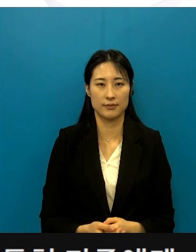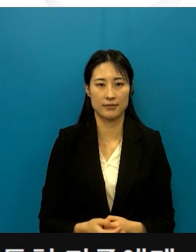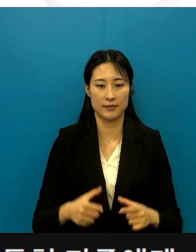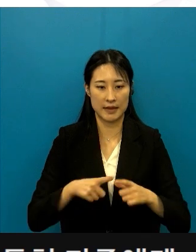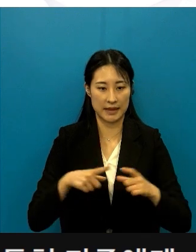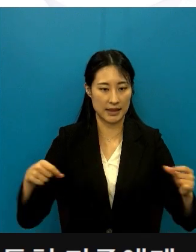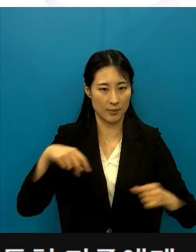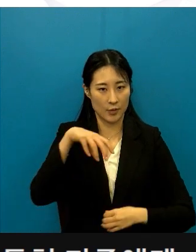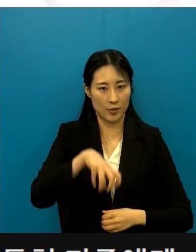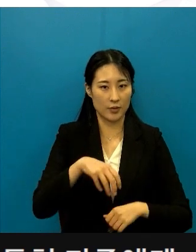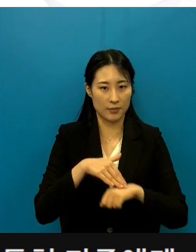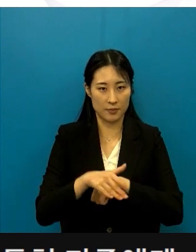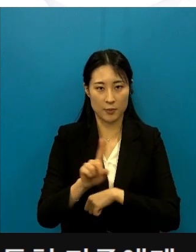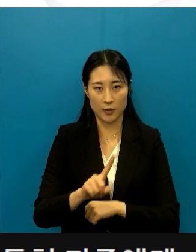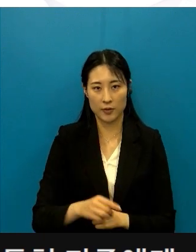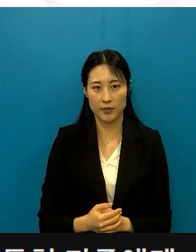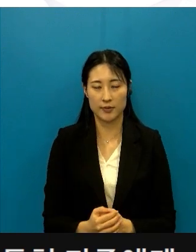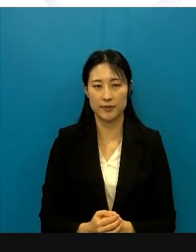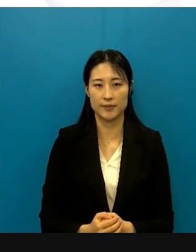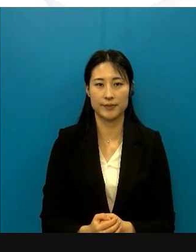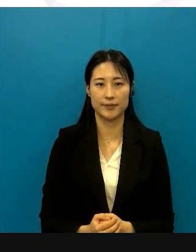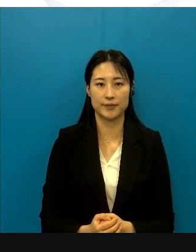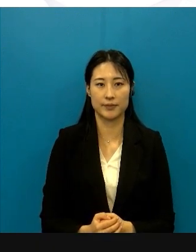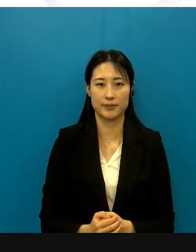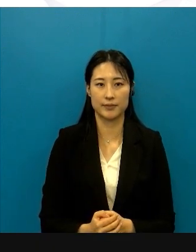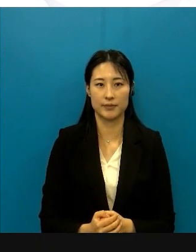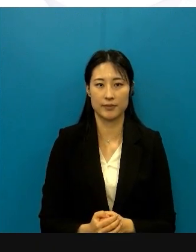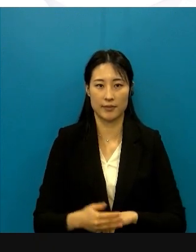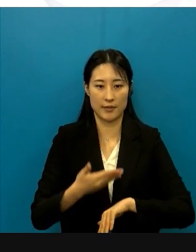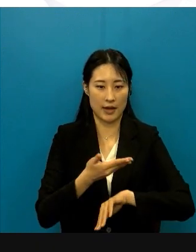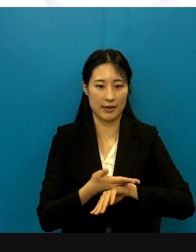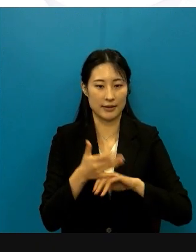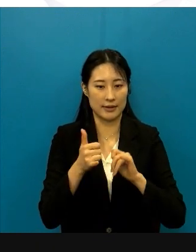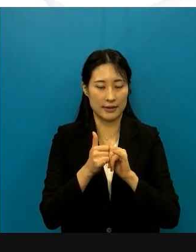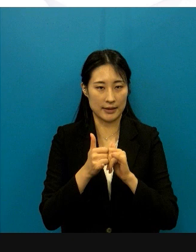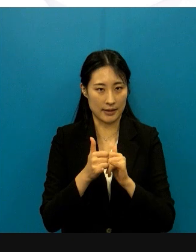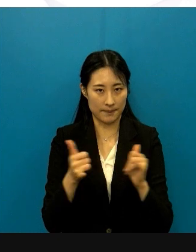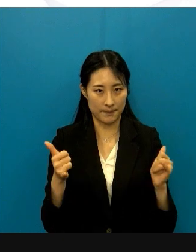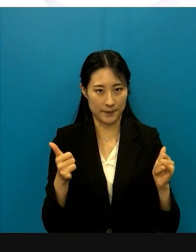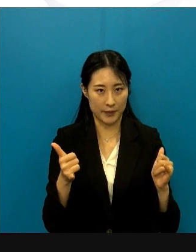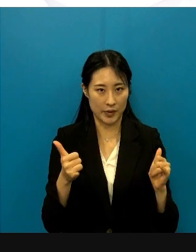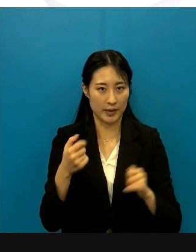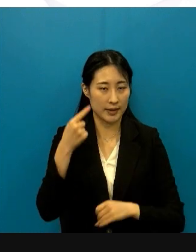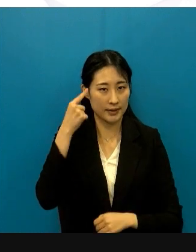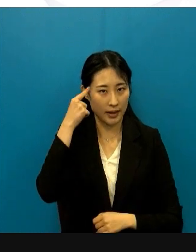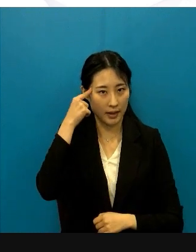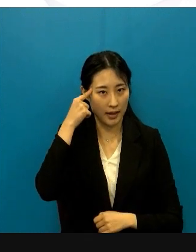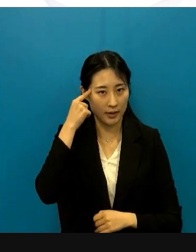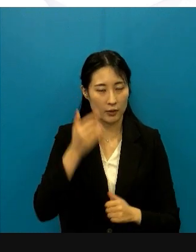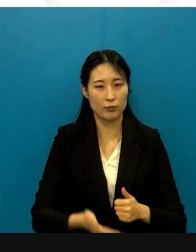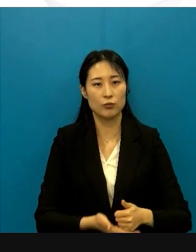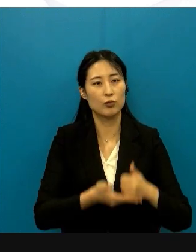Is very common, and some people believe that